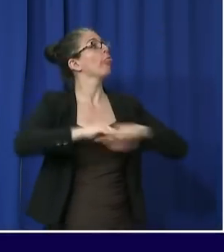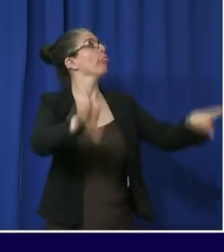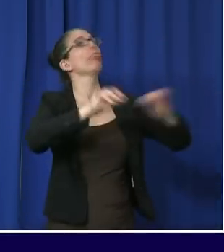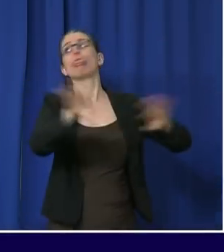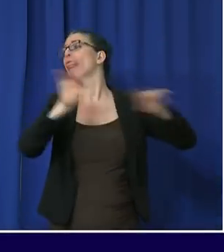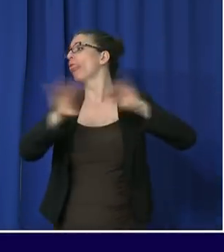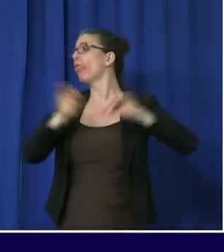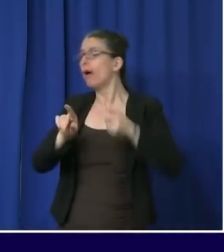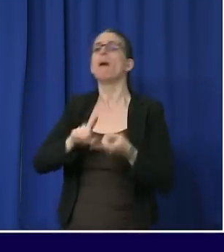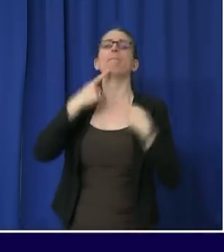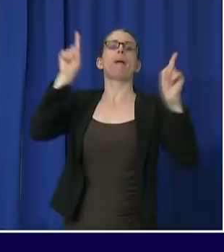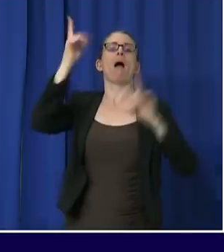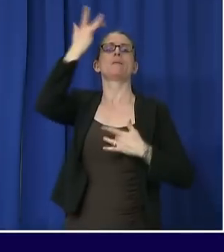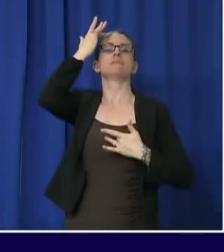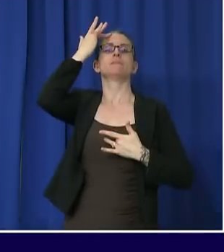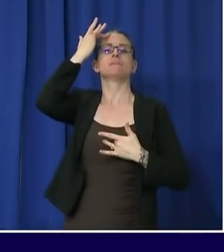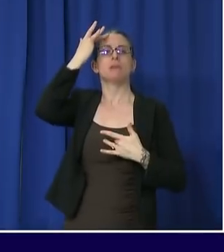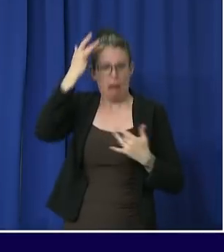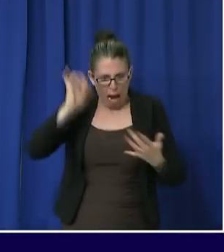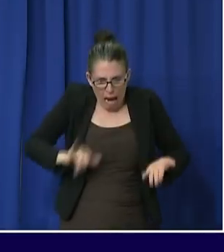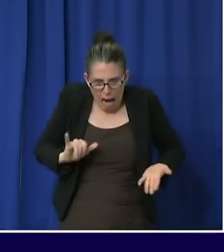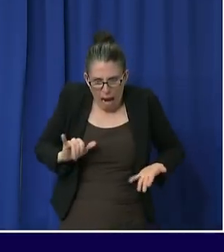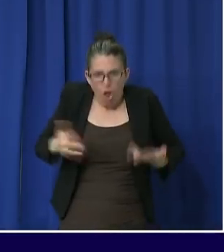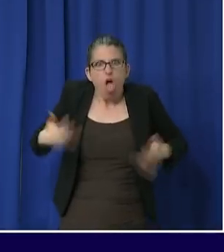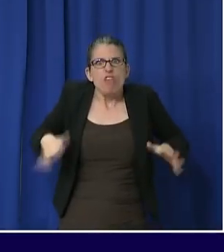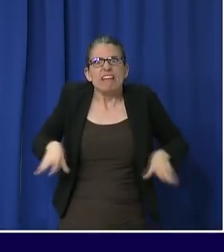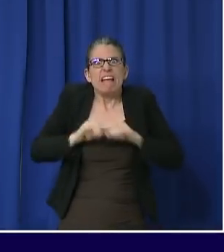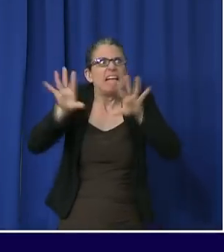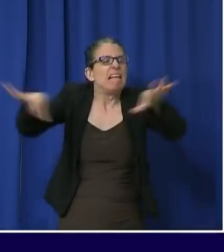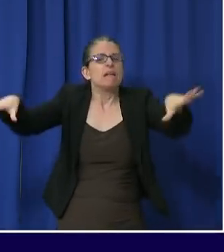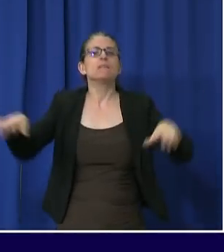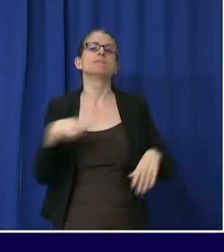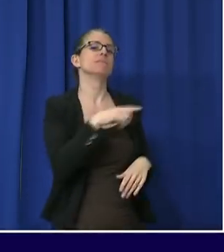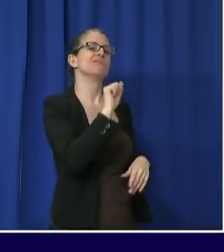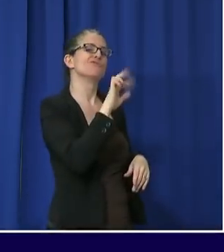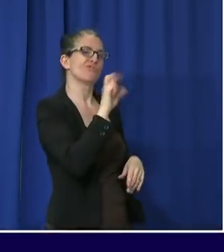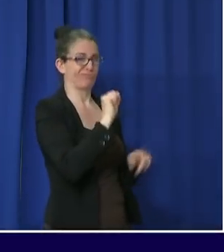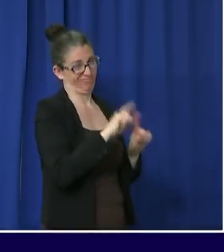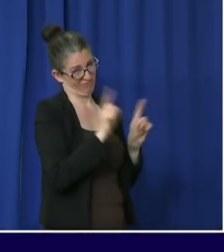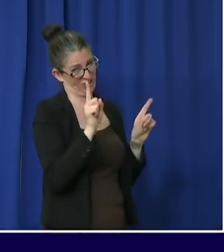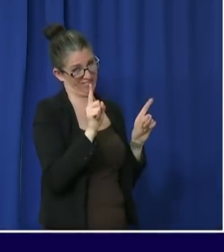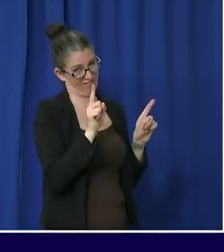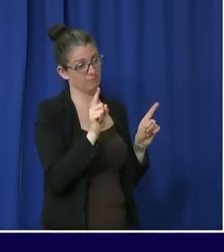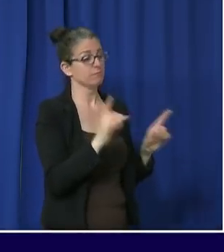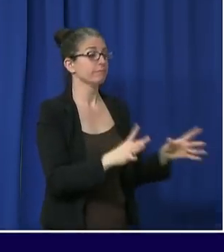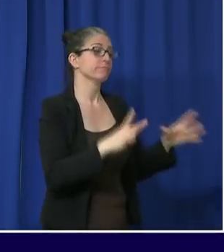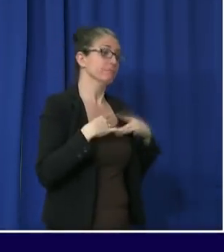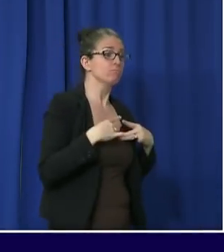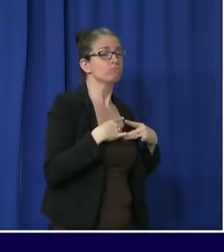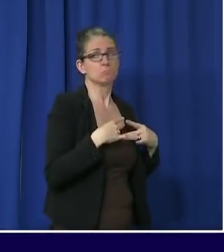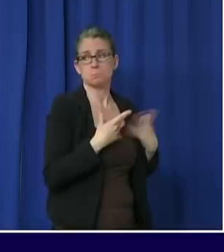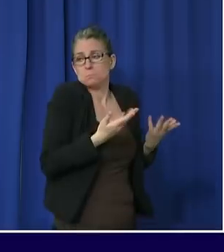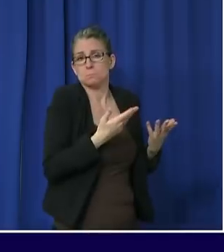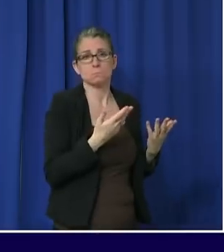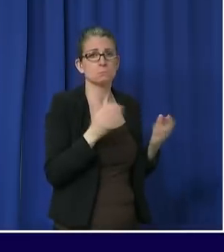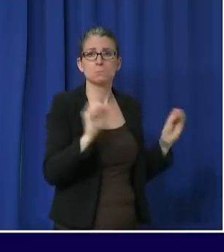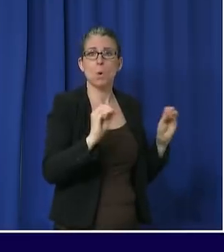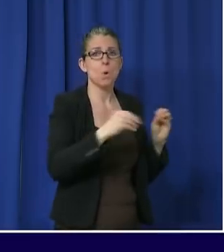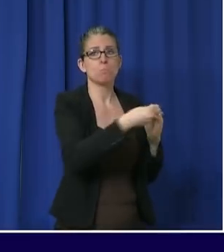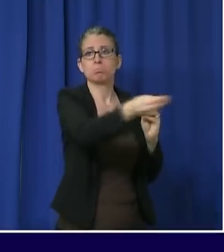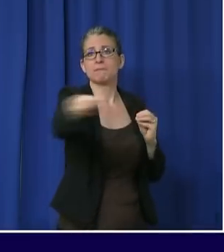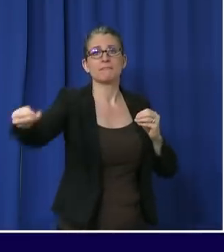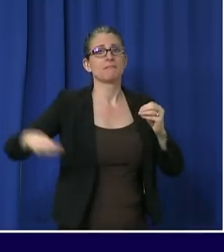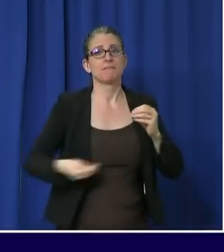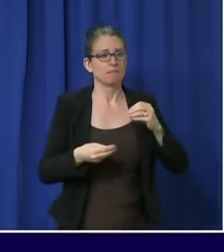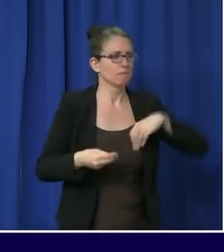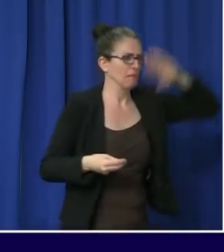symptoms. Coronavirus, COVID-19, is different. The data suggests that people, as many of you have heard